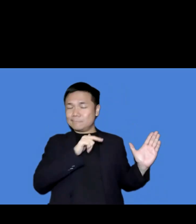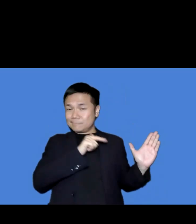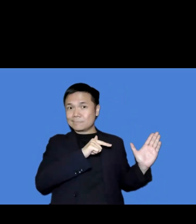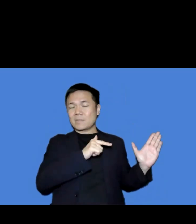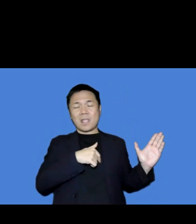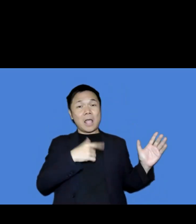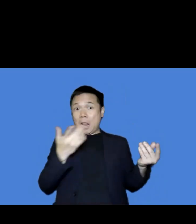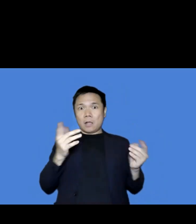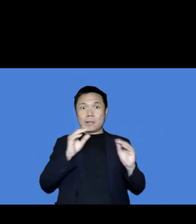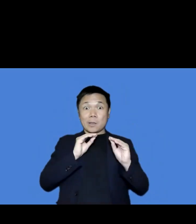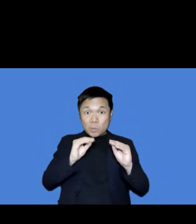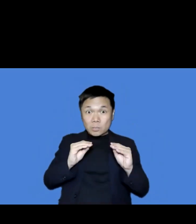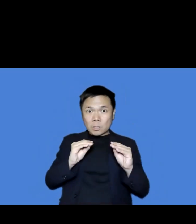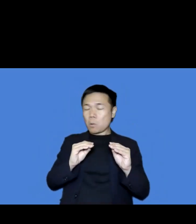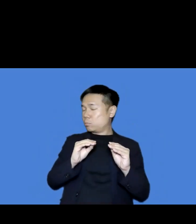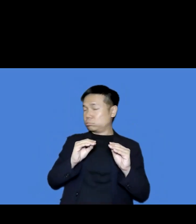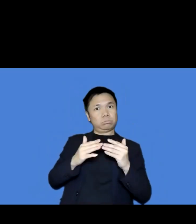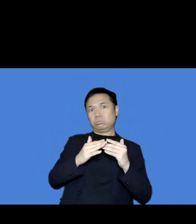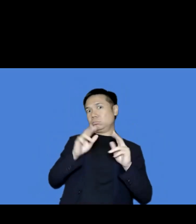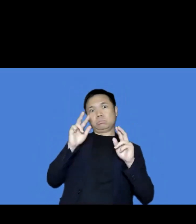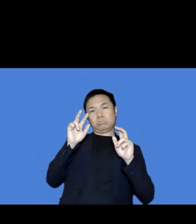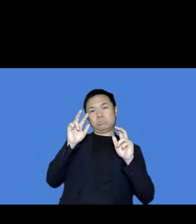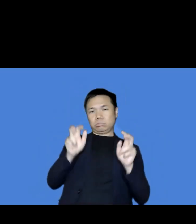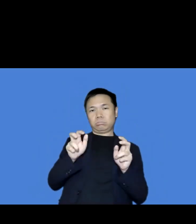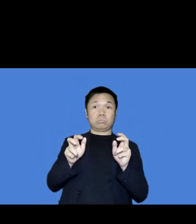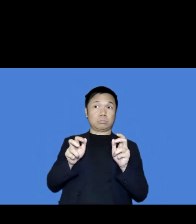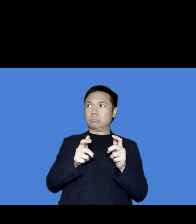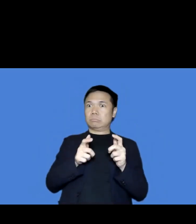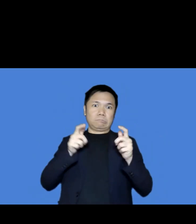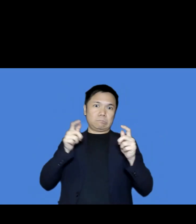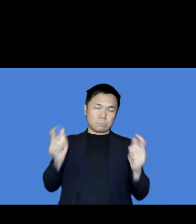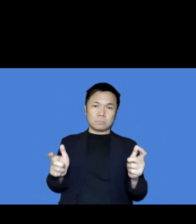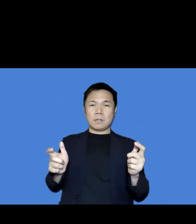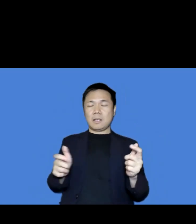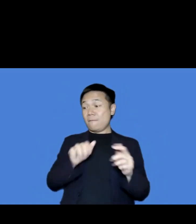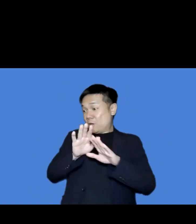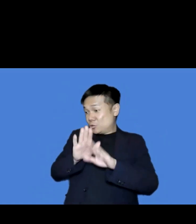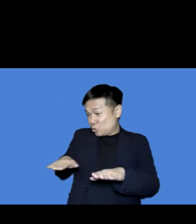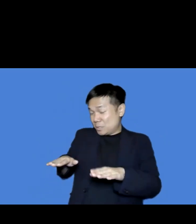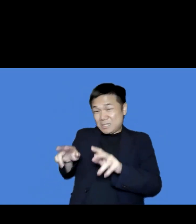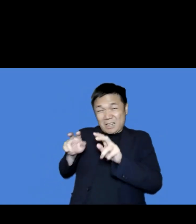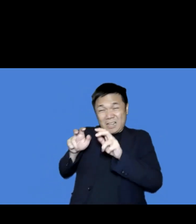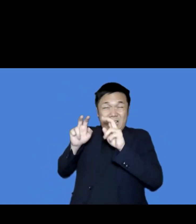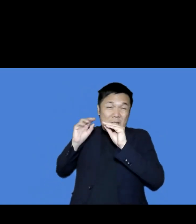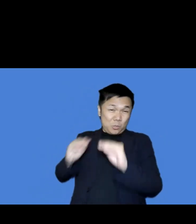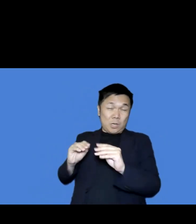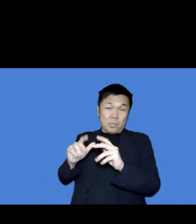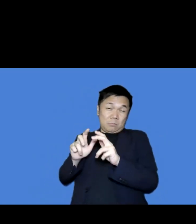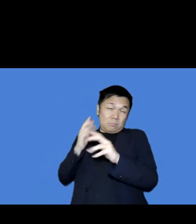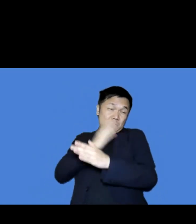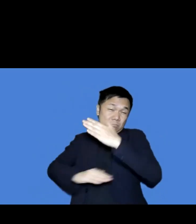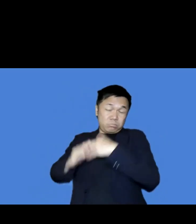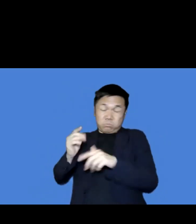major issue. And for education of children with disabilities, that's a very major issue. Until and unless this